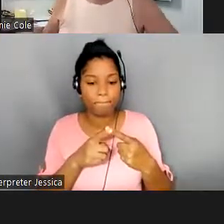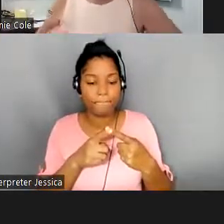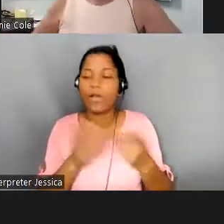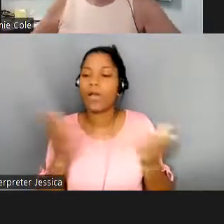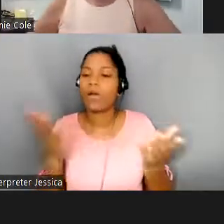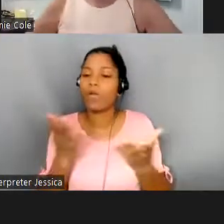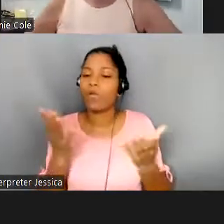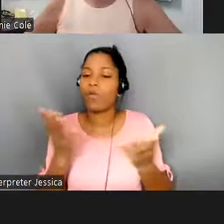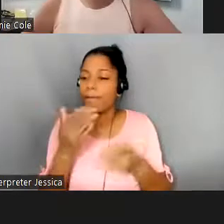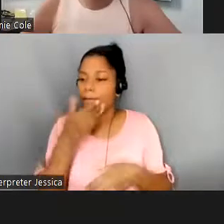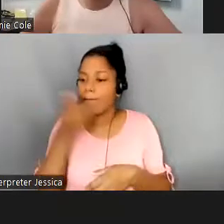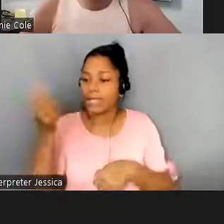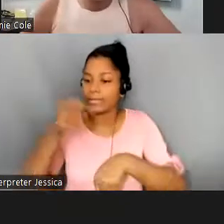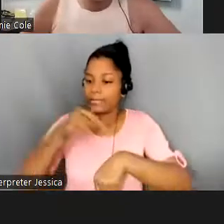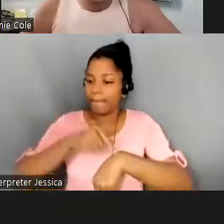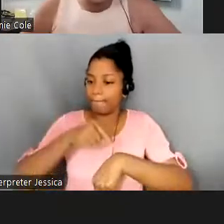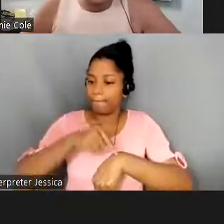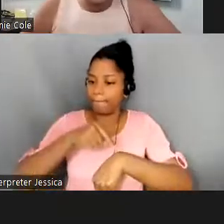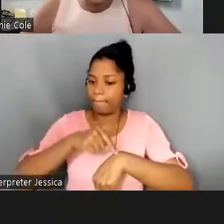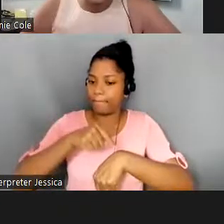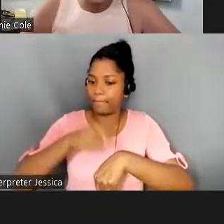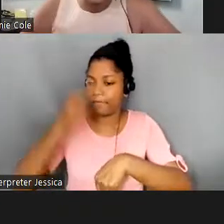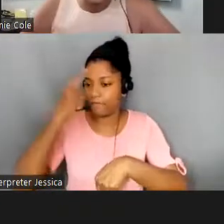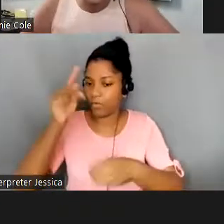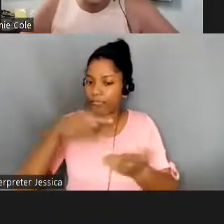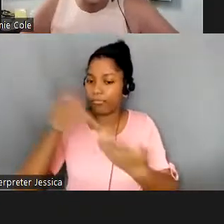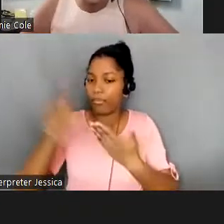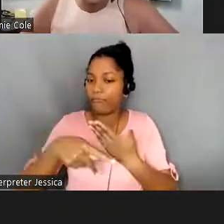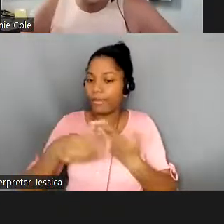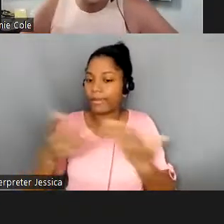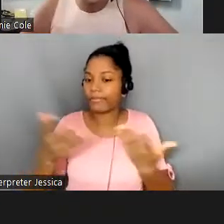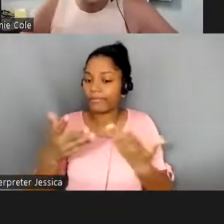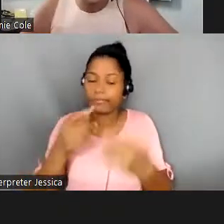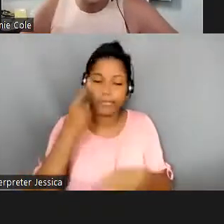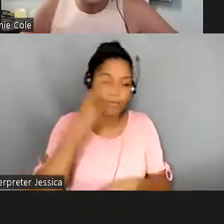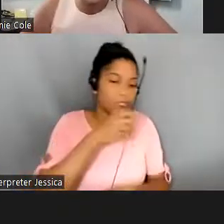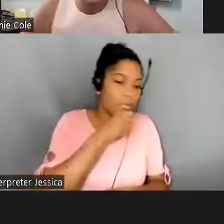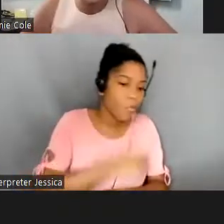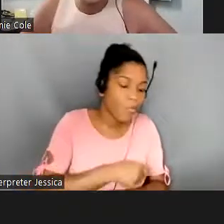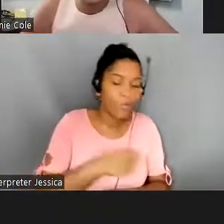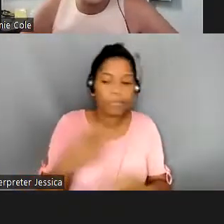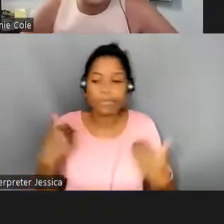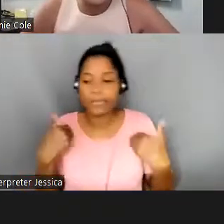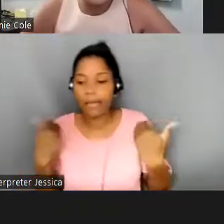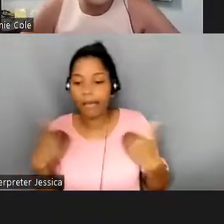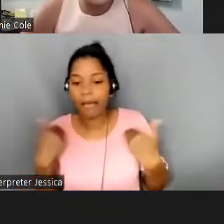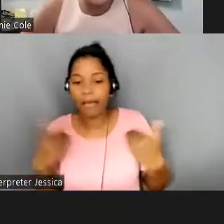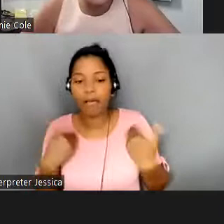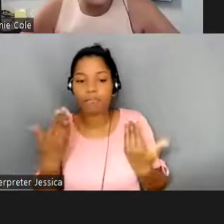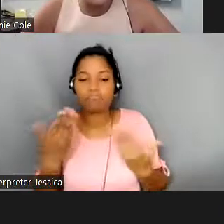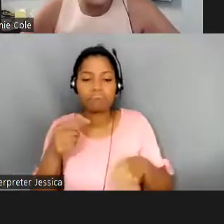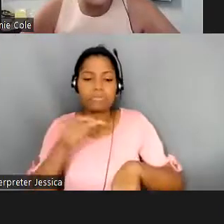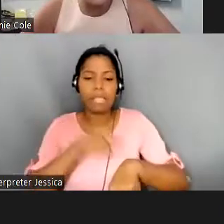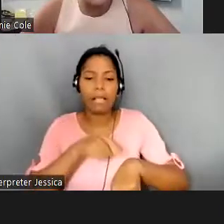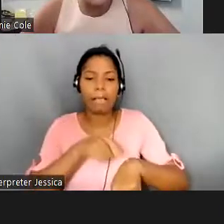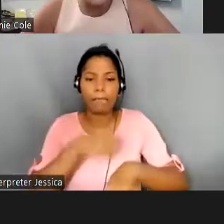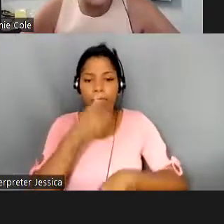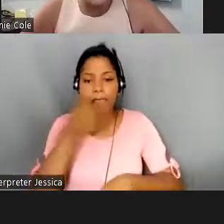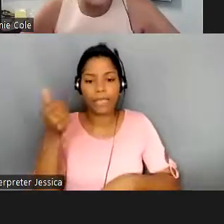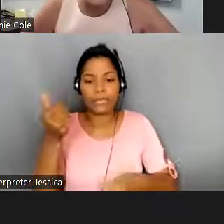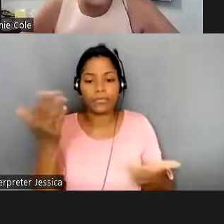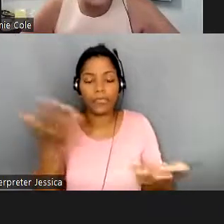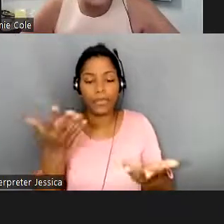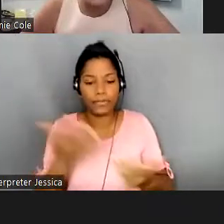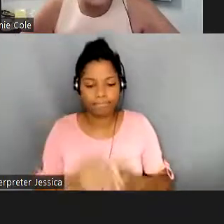have you found is the best time of day for your programming for the older adults, whether you're working with children, teenagers, young